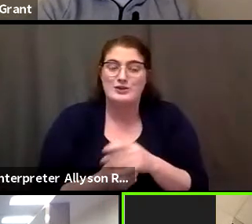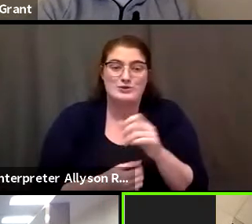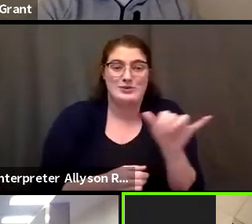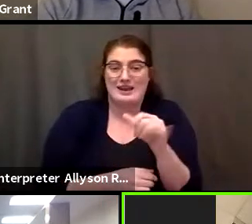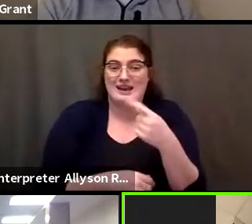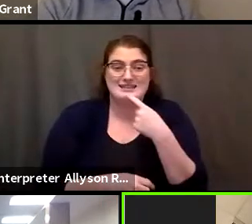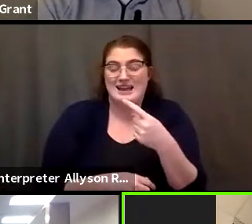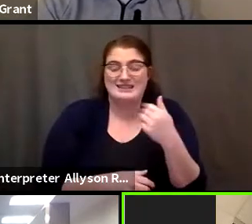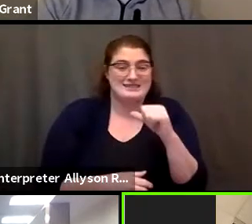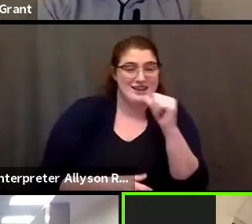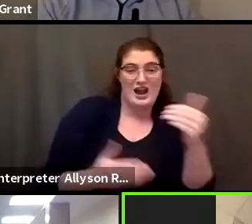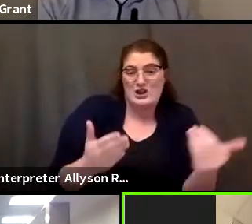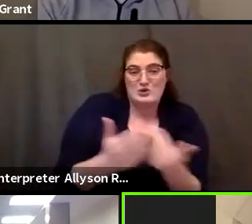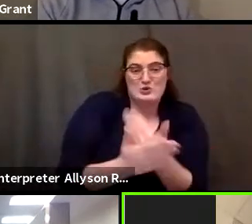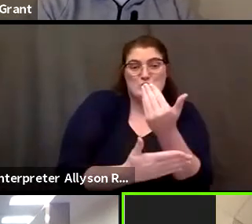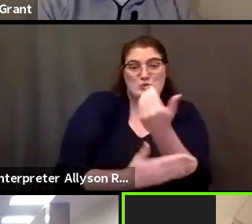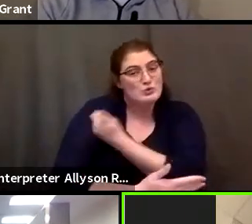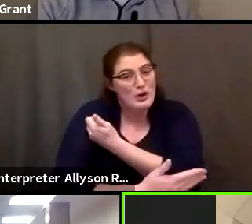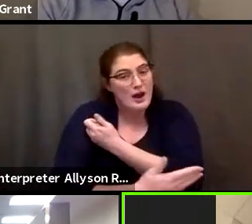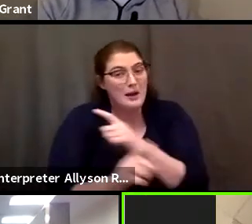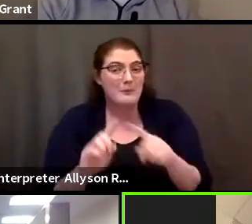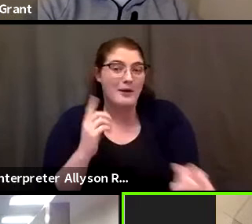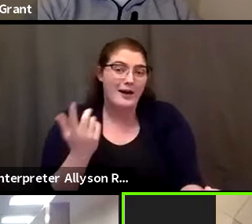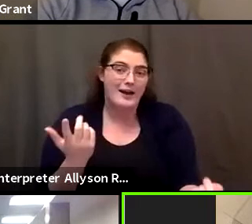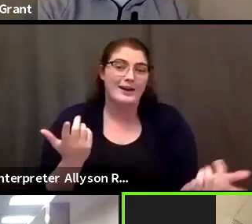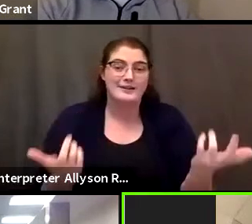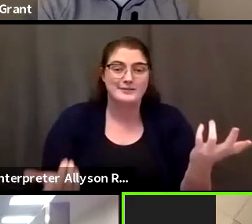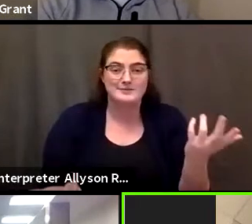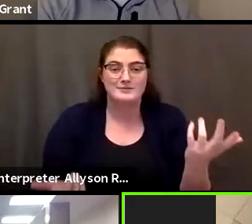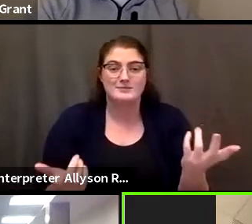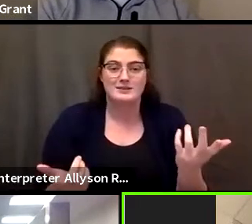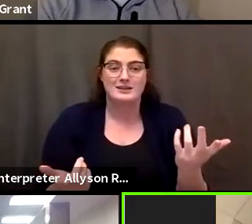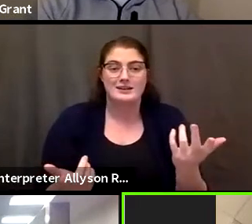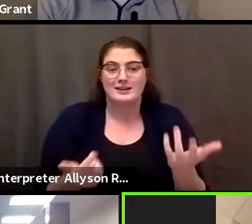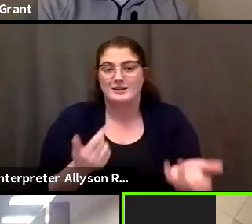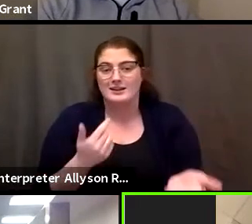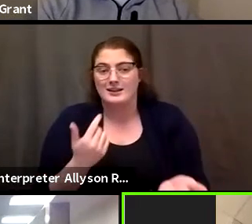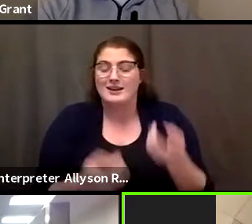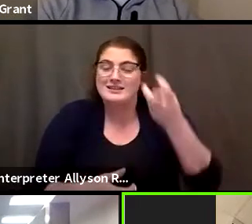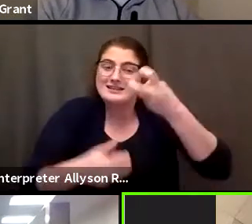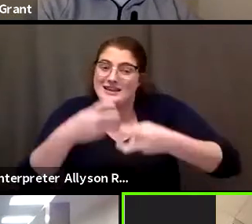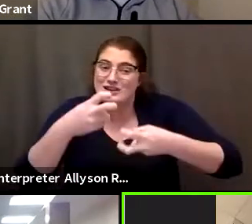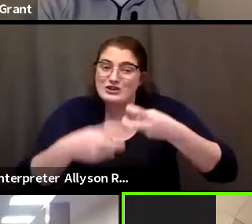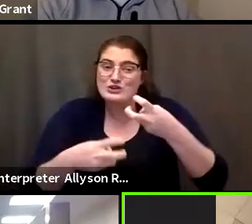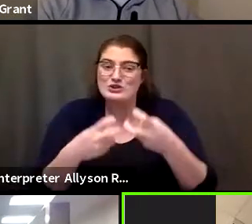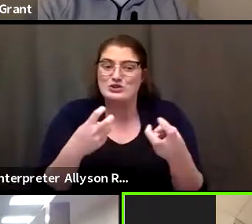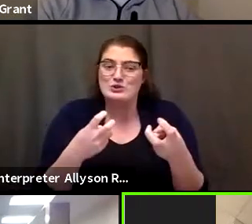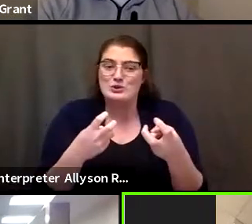not a new trend, but the issue is with